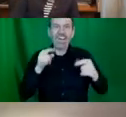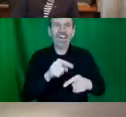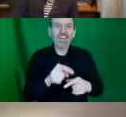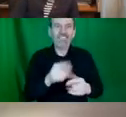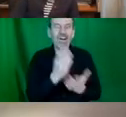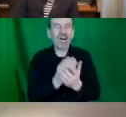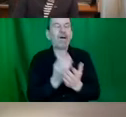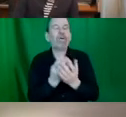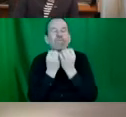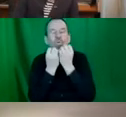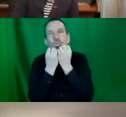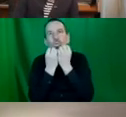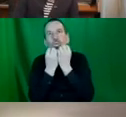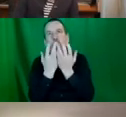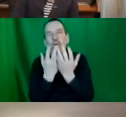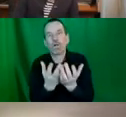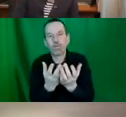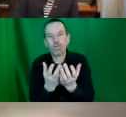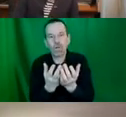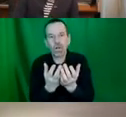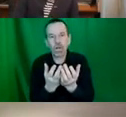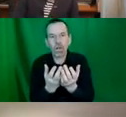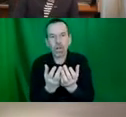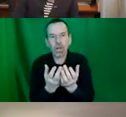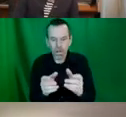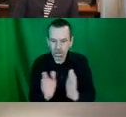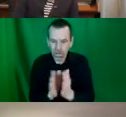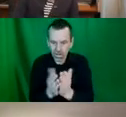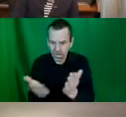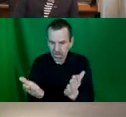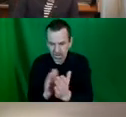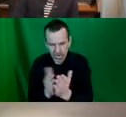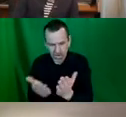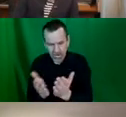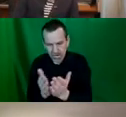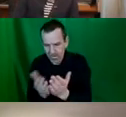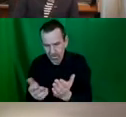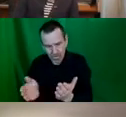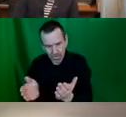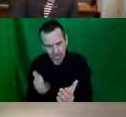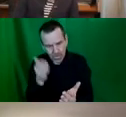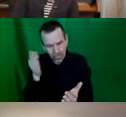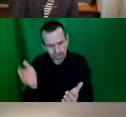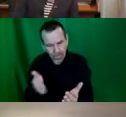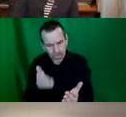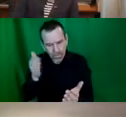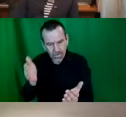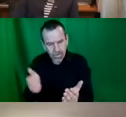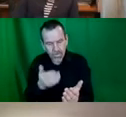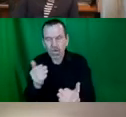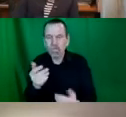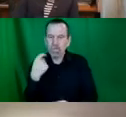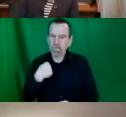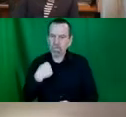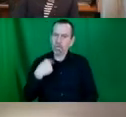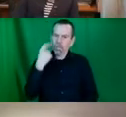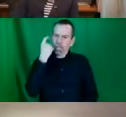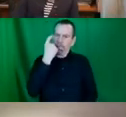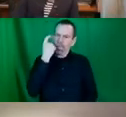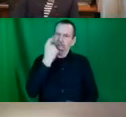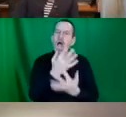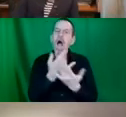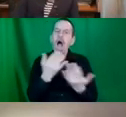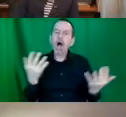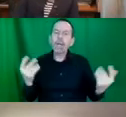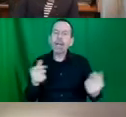humbling moment to handle the scores that had inspired so many. I thought about how many musicians had learned from this piece and felt very,